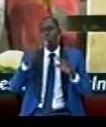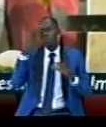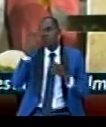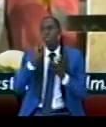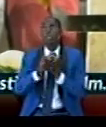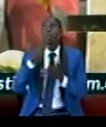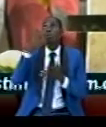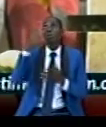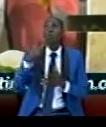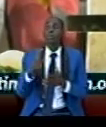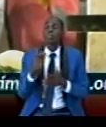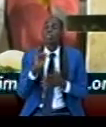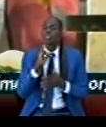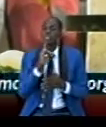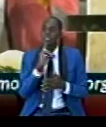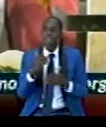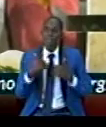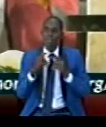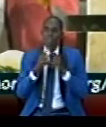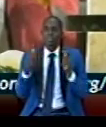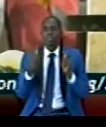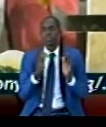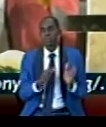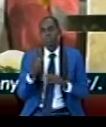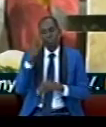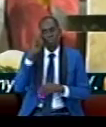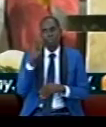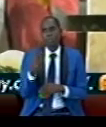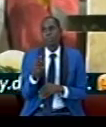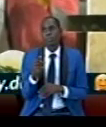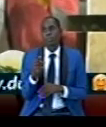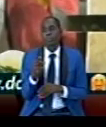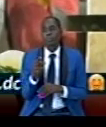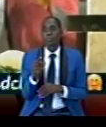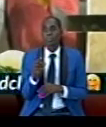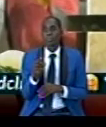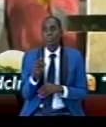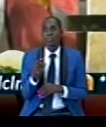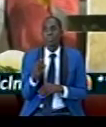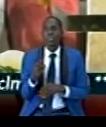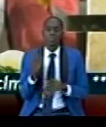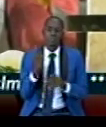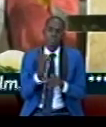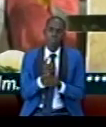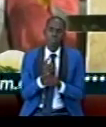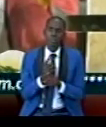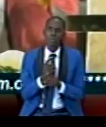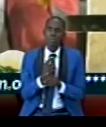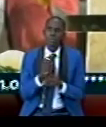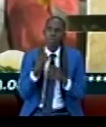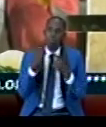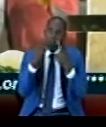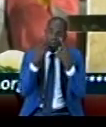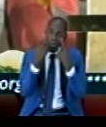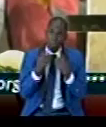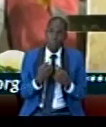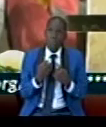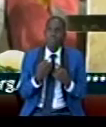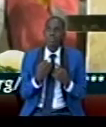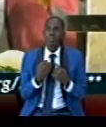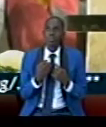faced depression, you won't understand what I mean. I go to bed crying. I wake up in